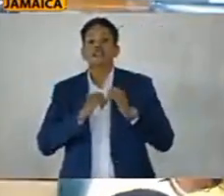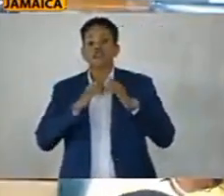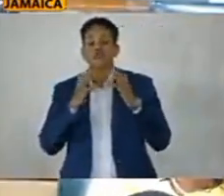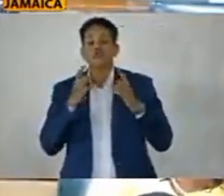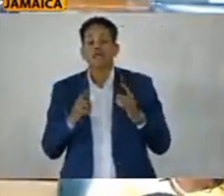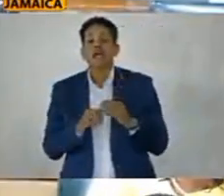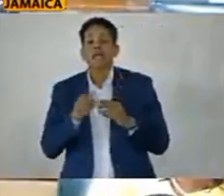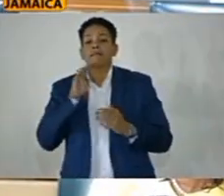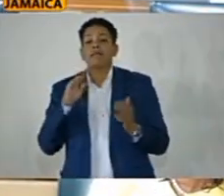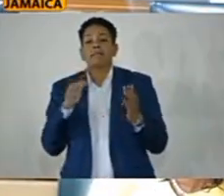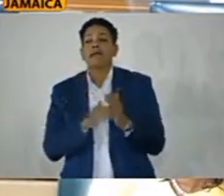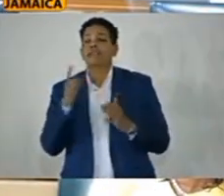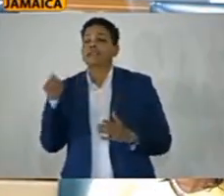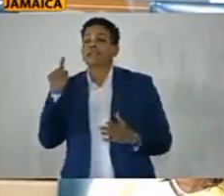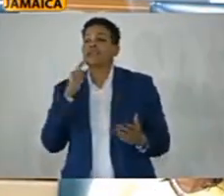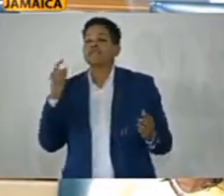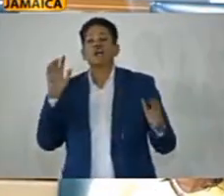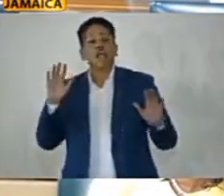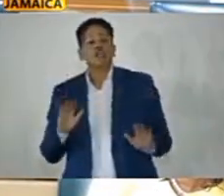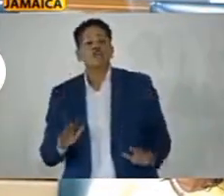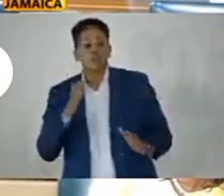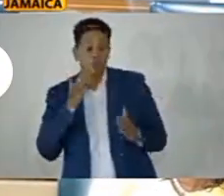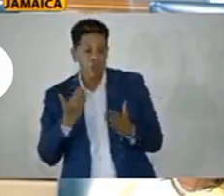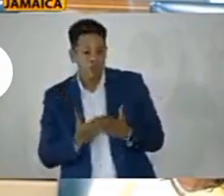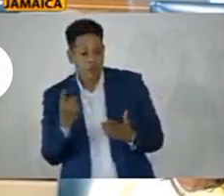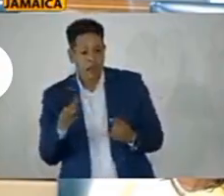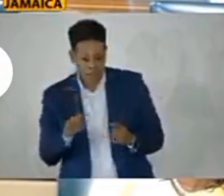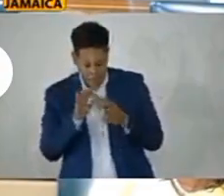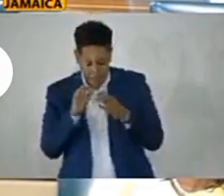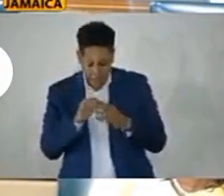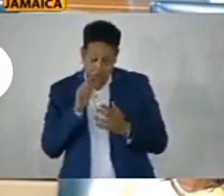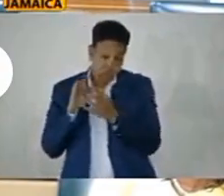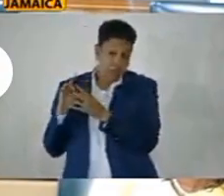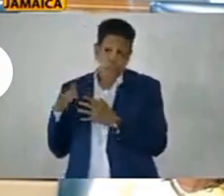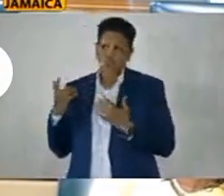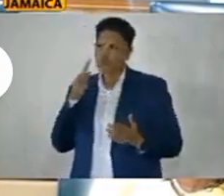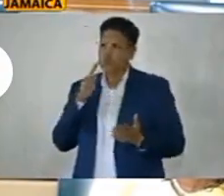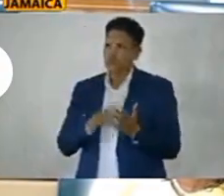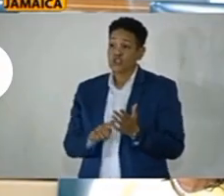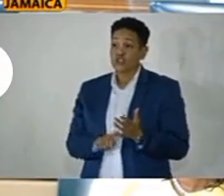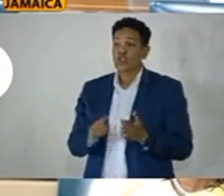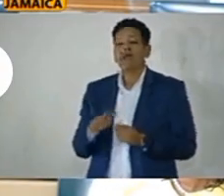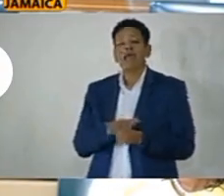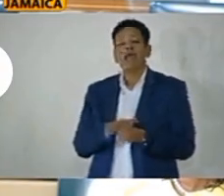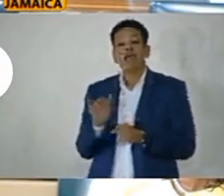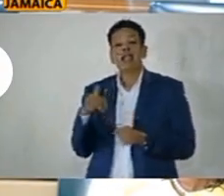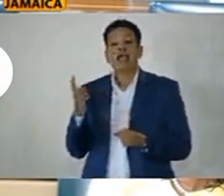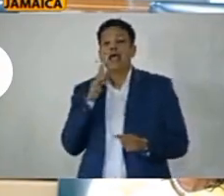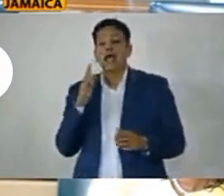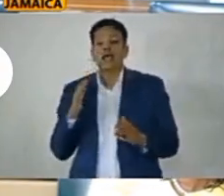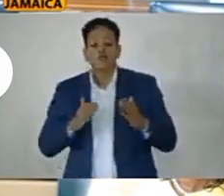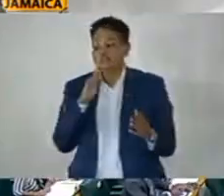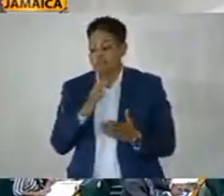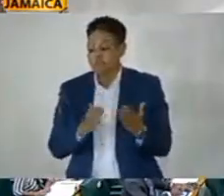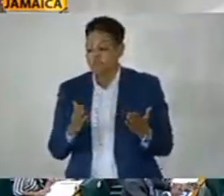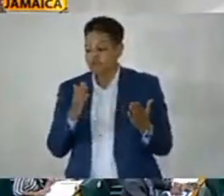Manchester, extremely well, especially in relation to research and areas like robotics and entrepreneurship.